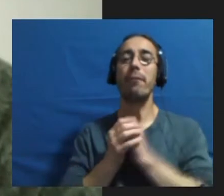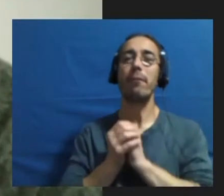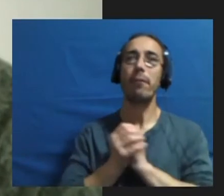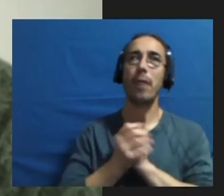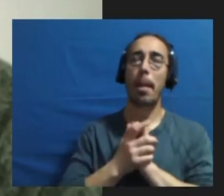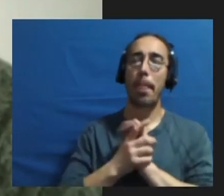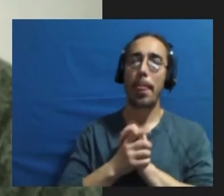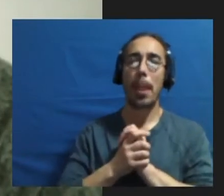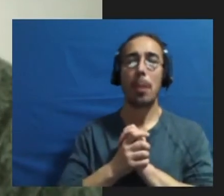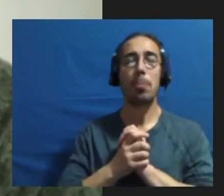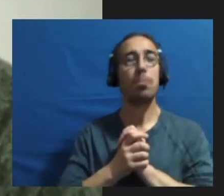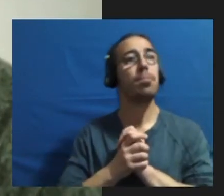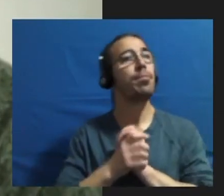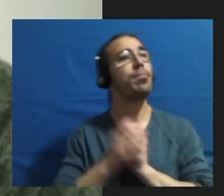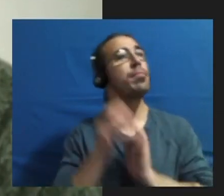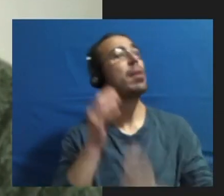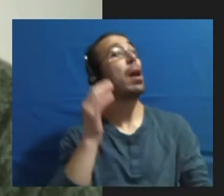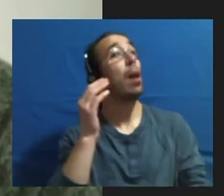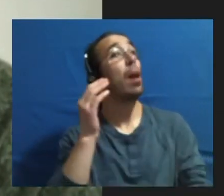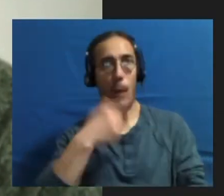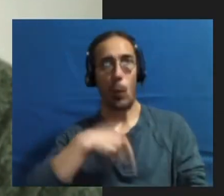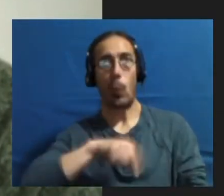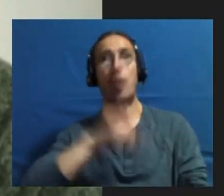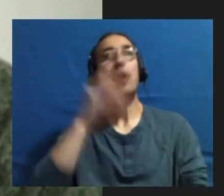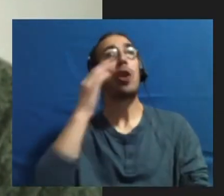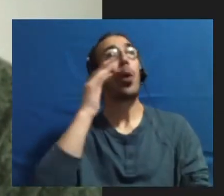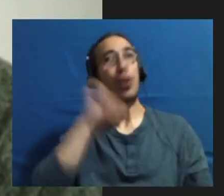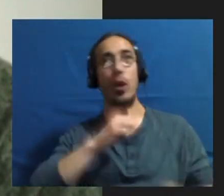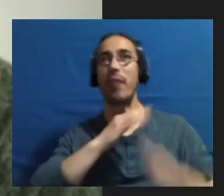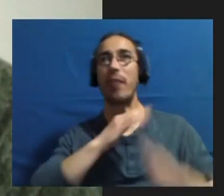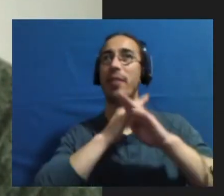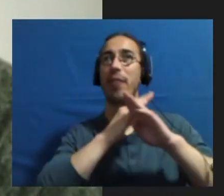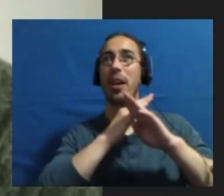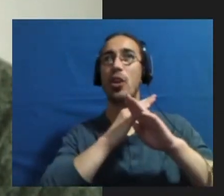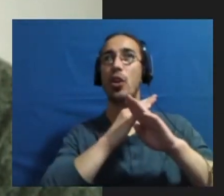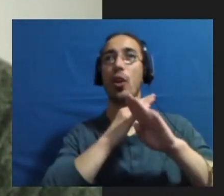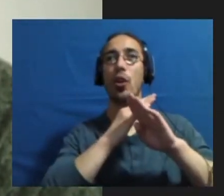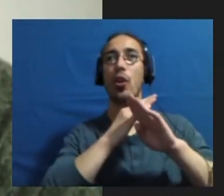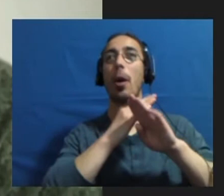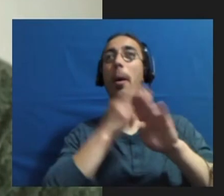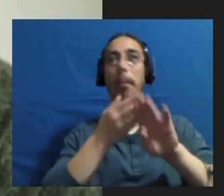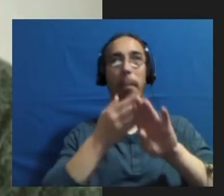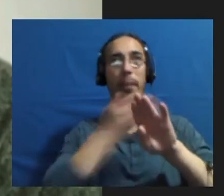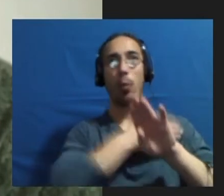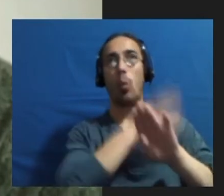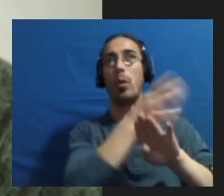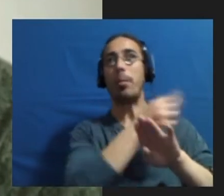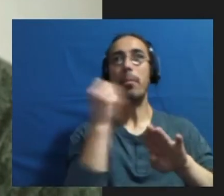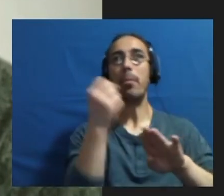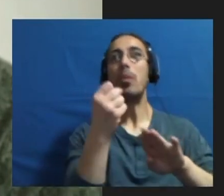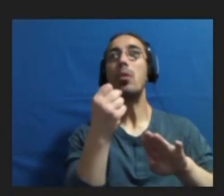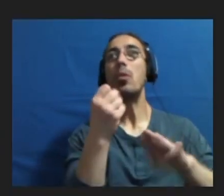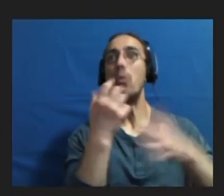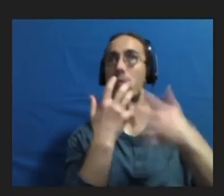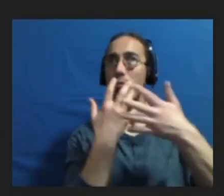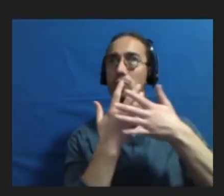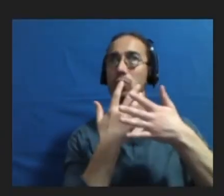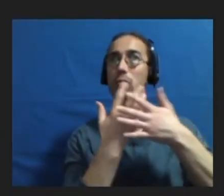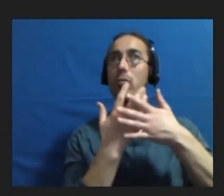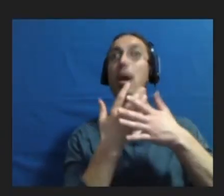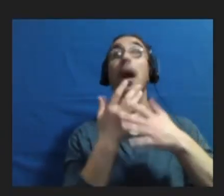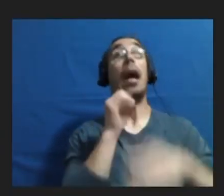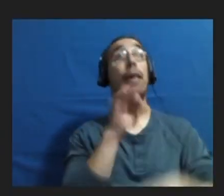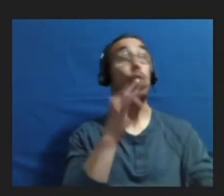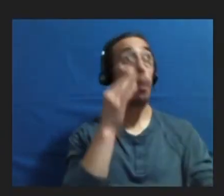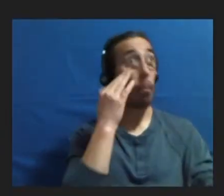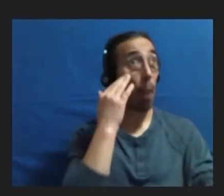We know that we could have defended you from the beginning had your mom known we existed. That